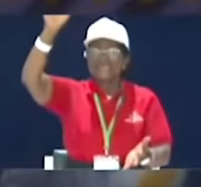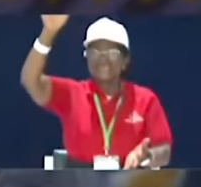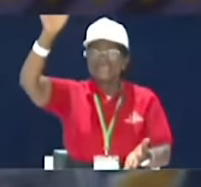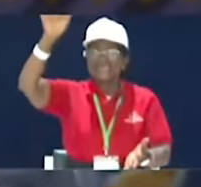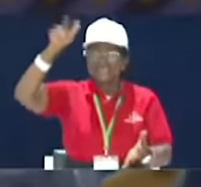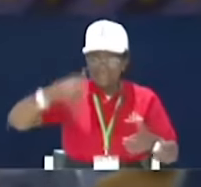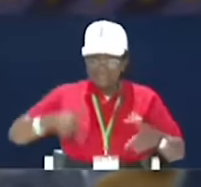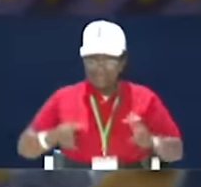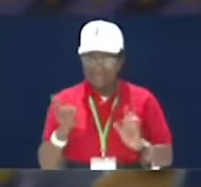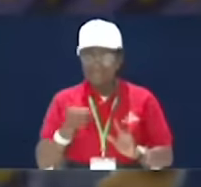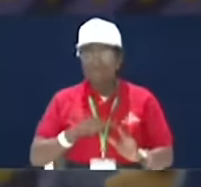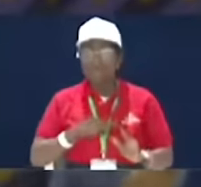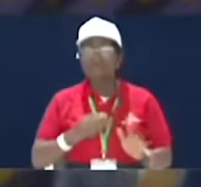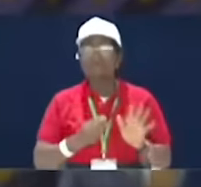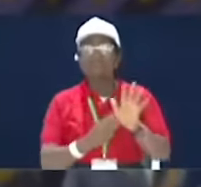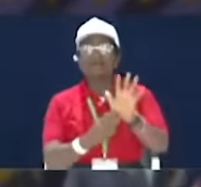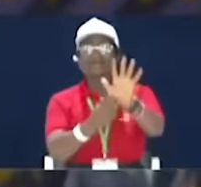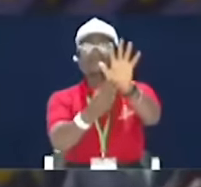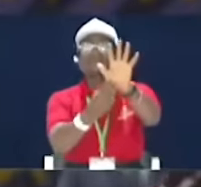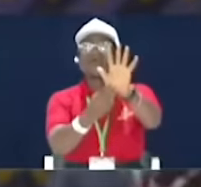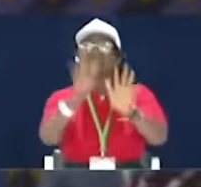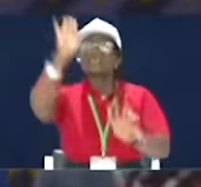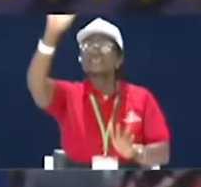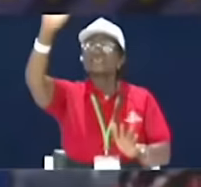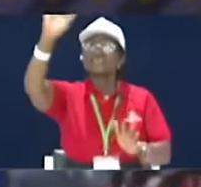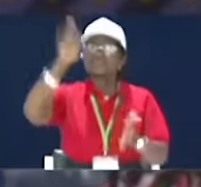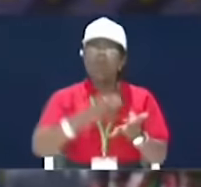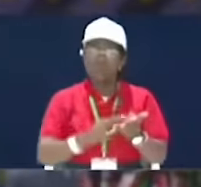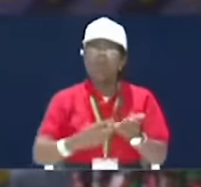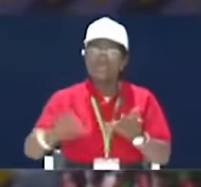Let's magnify his holy name.